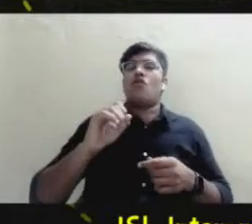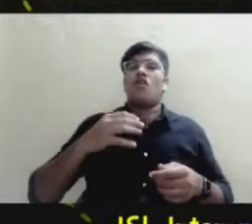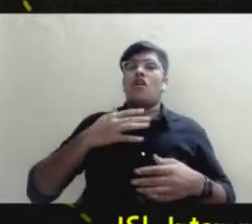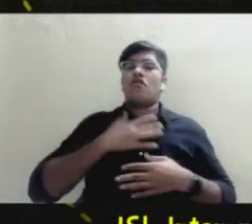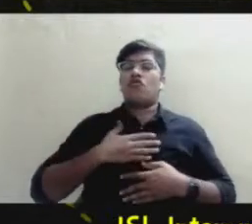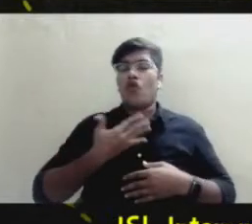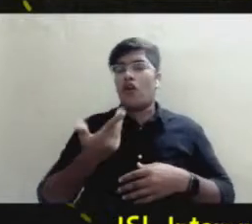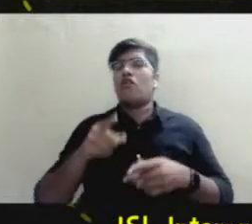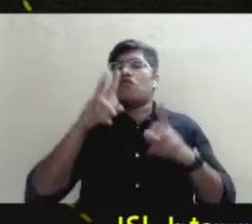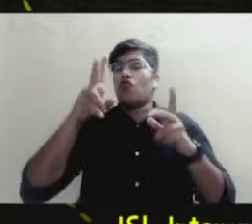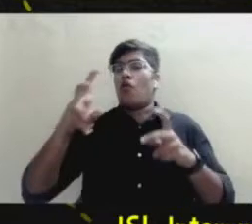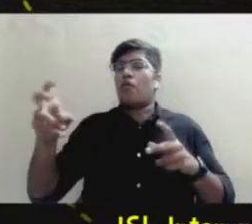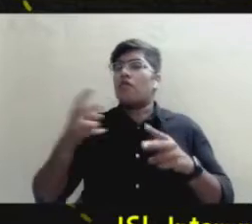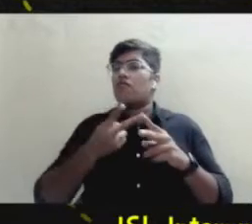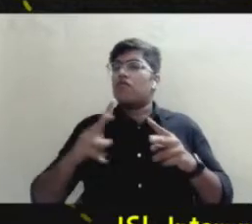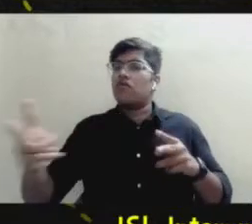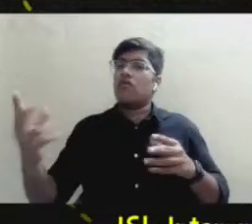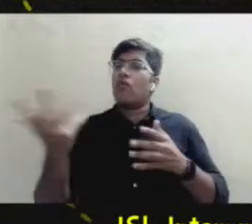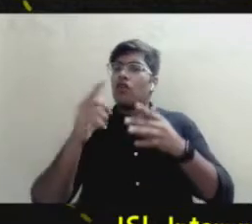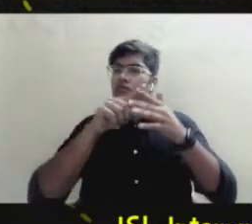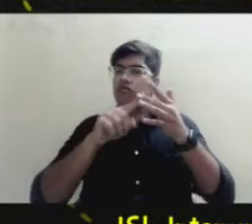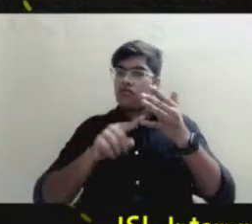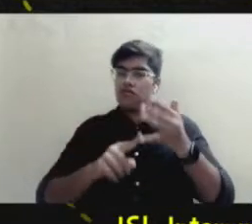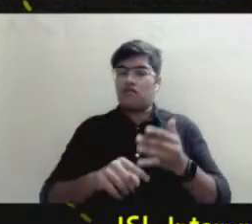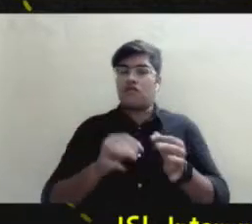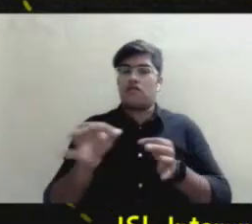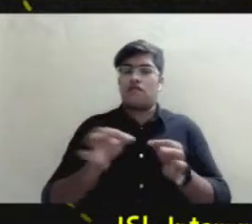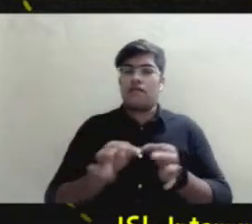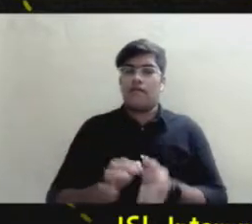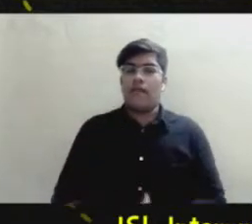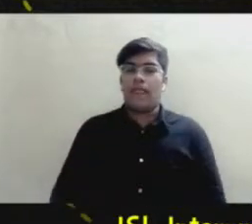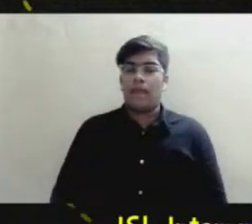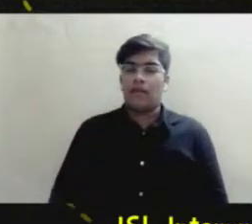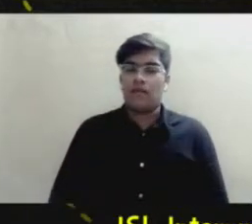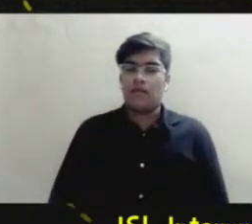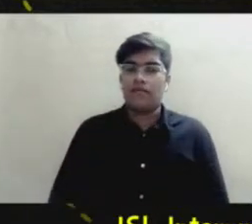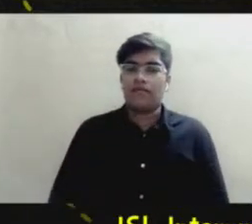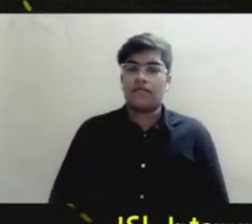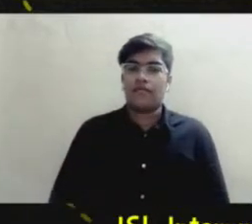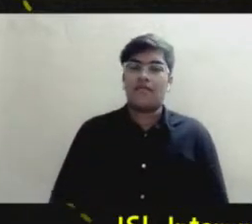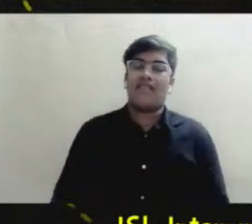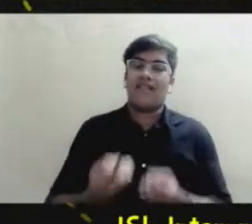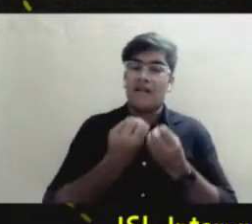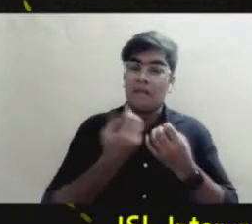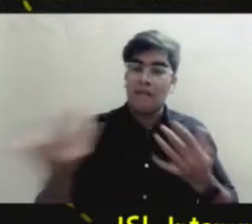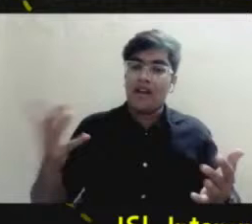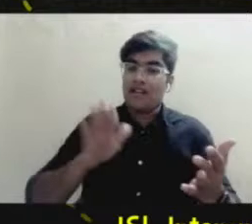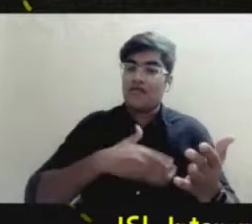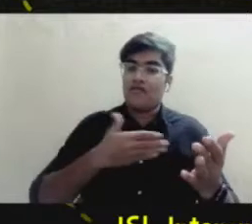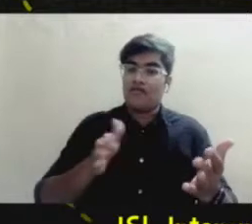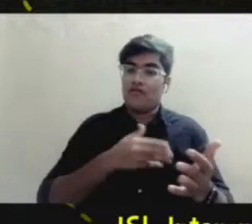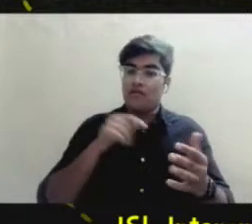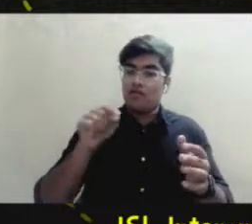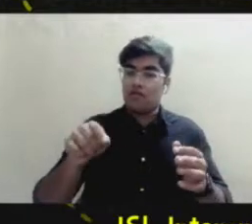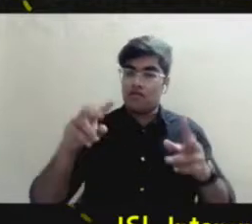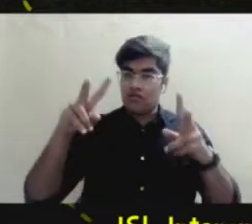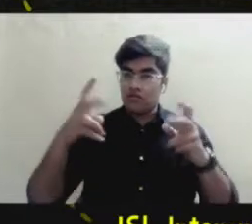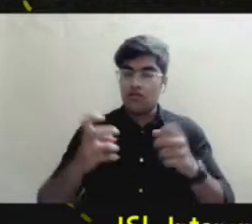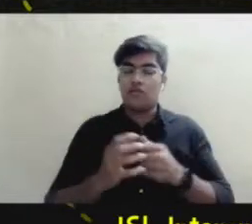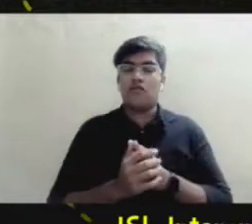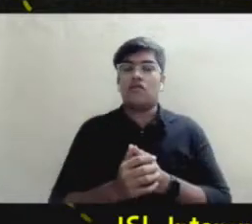especially speaking in these songs? So most of the songs and many of the compositions